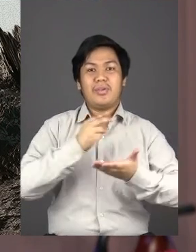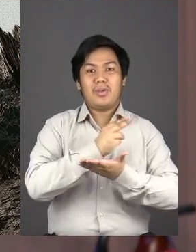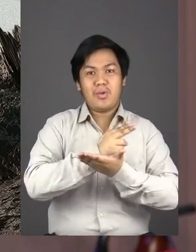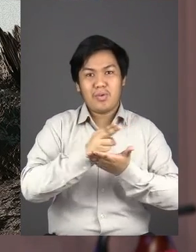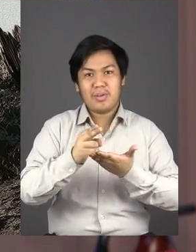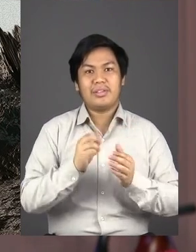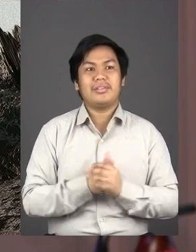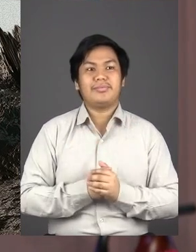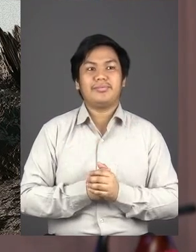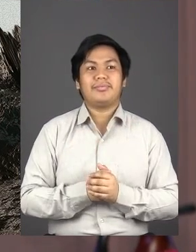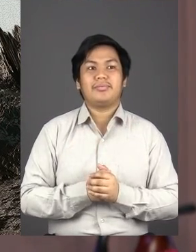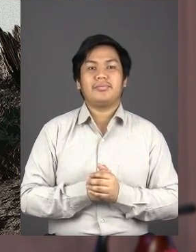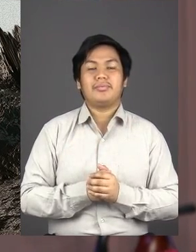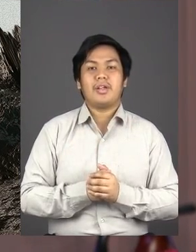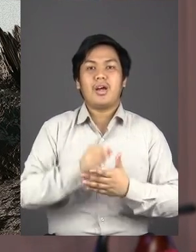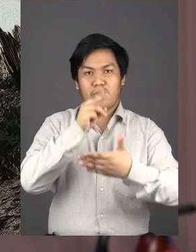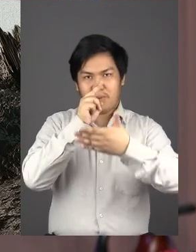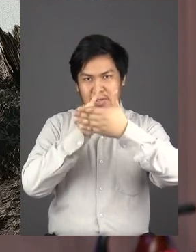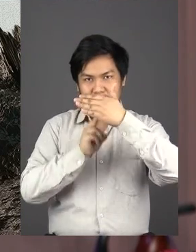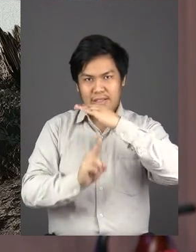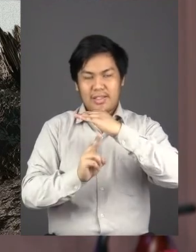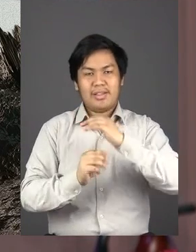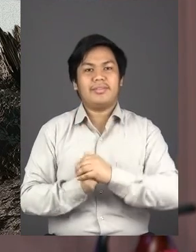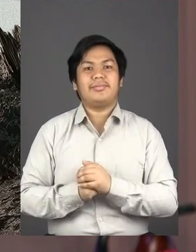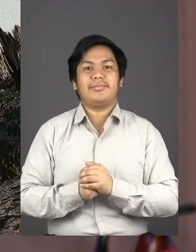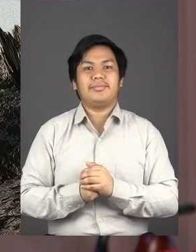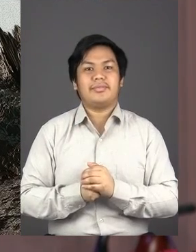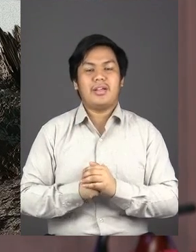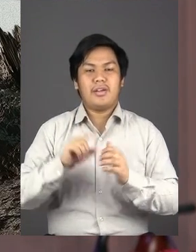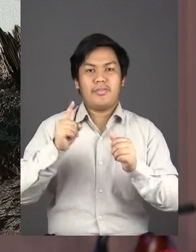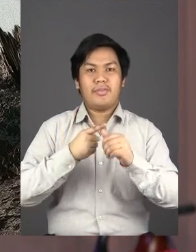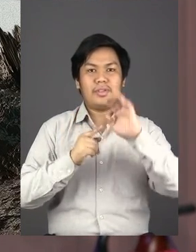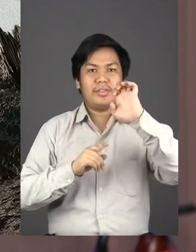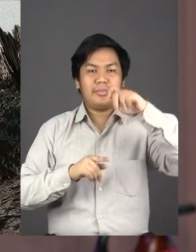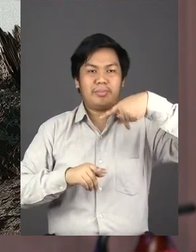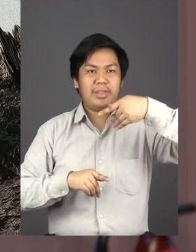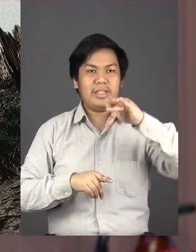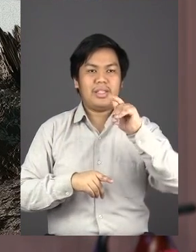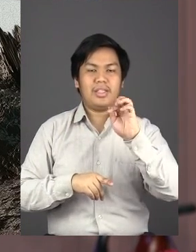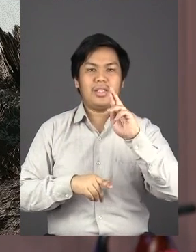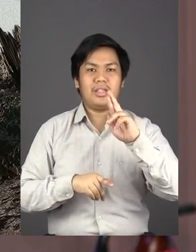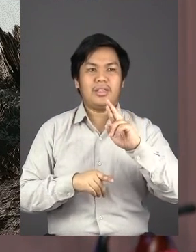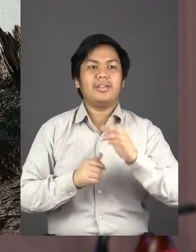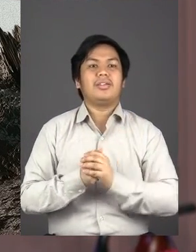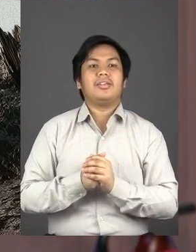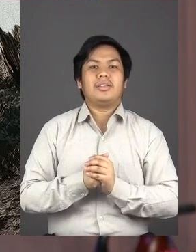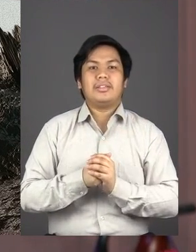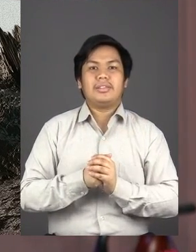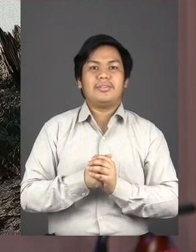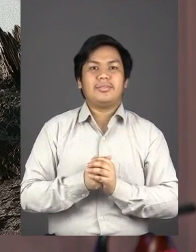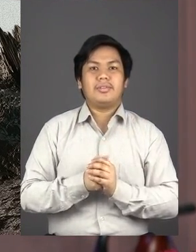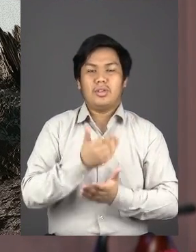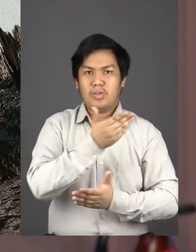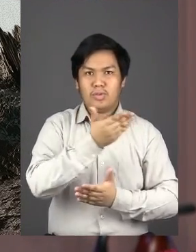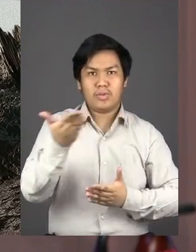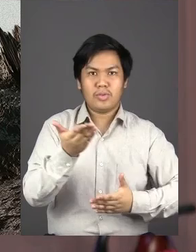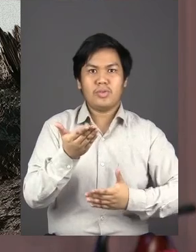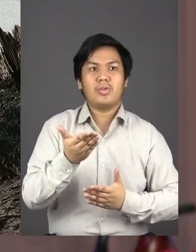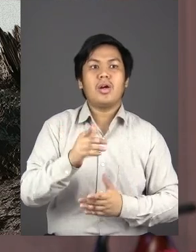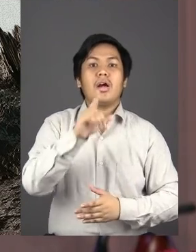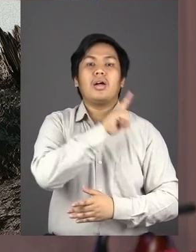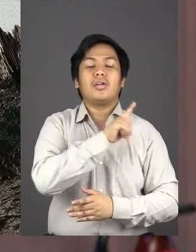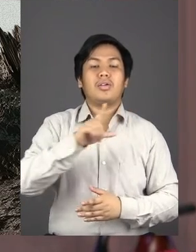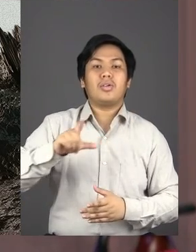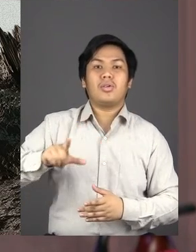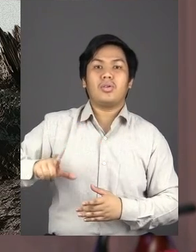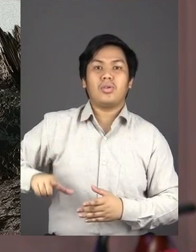pa? Pagpapakumbaba. 1 Peter 2:13. Be subject for the Lord's sake